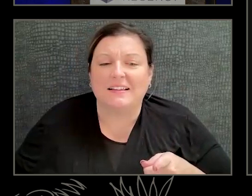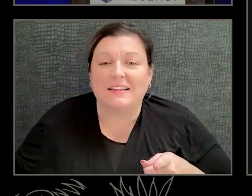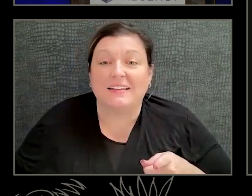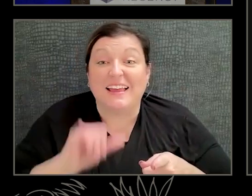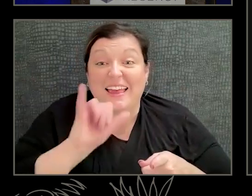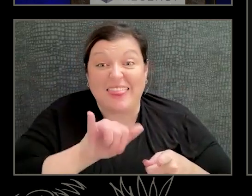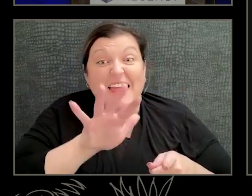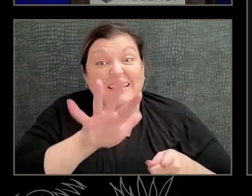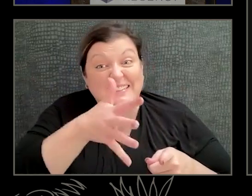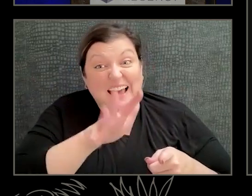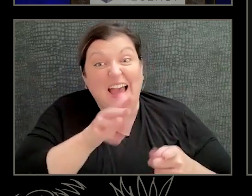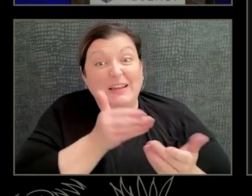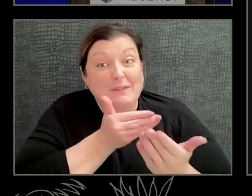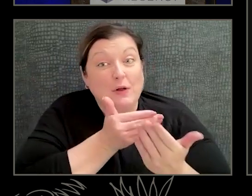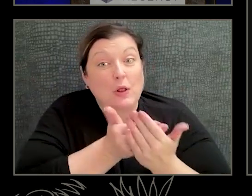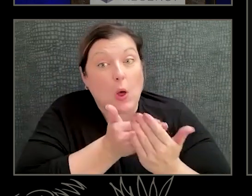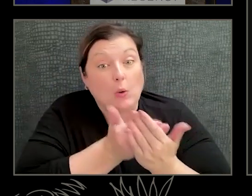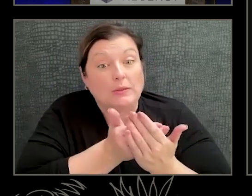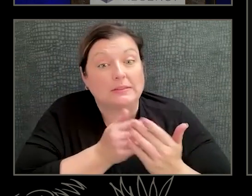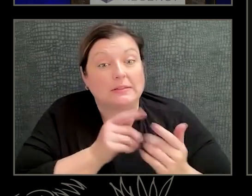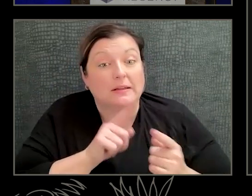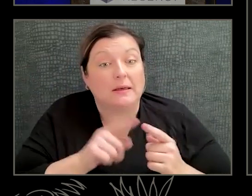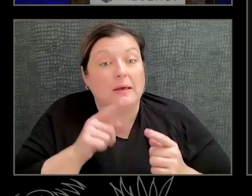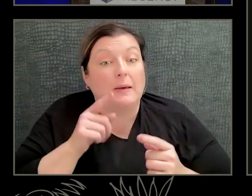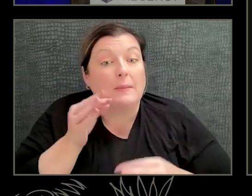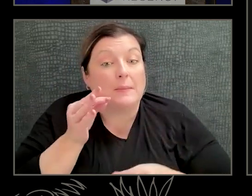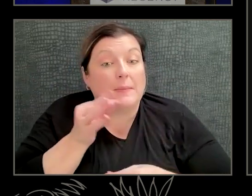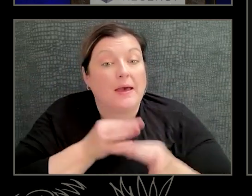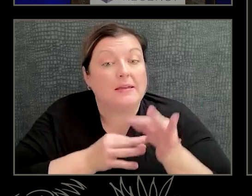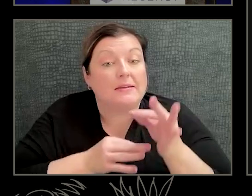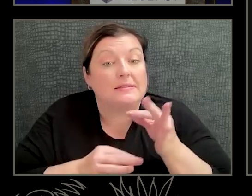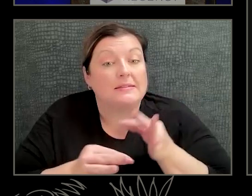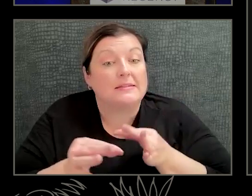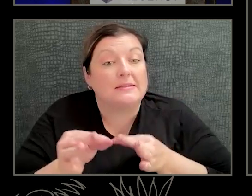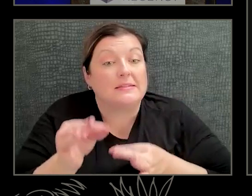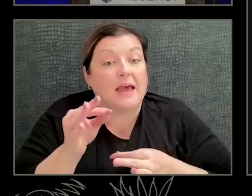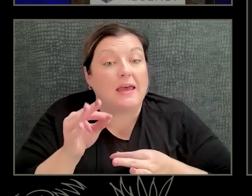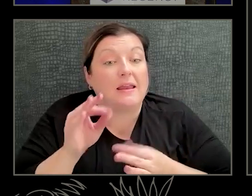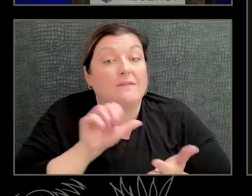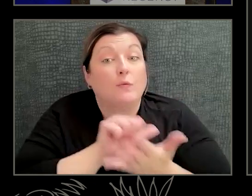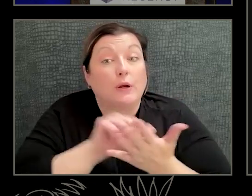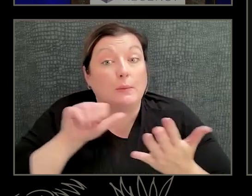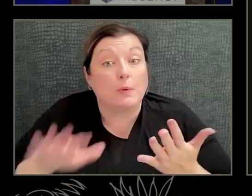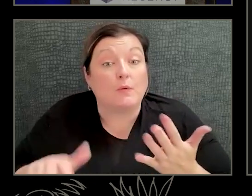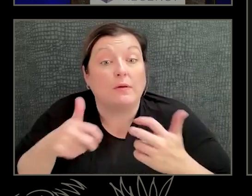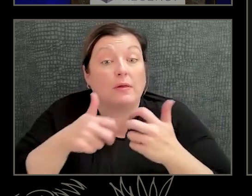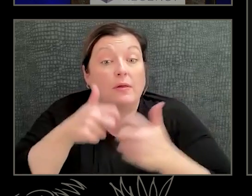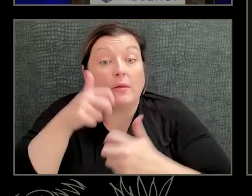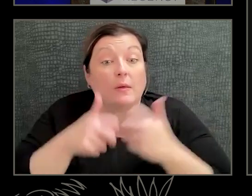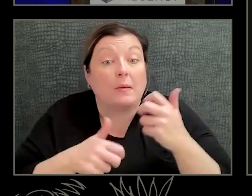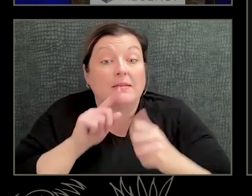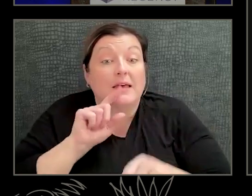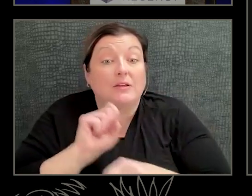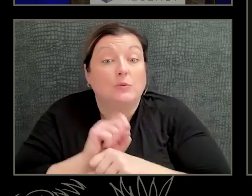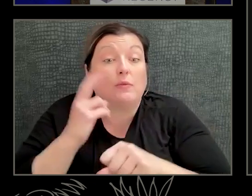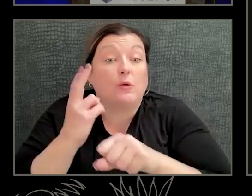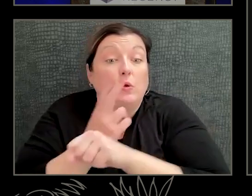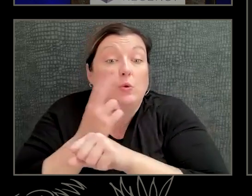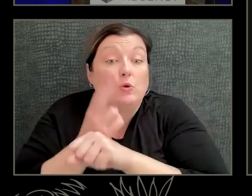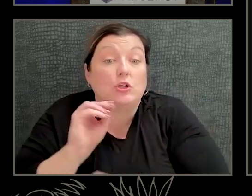That's kind of close, but instead of removing, the problem is actually with the usage of the use selector hook.